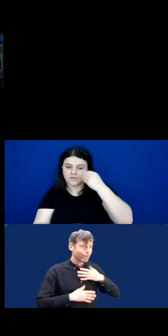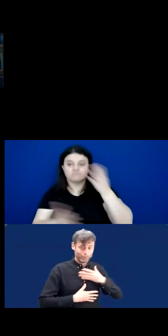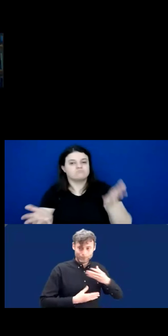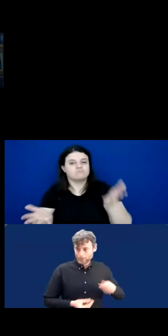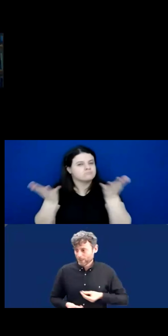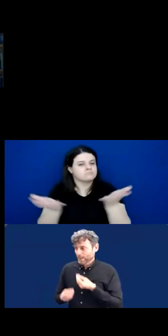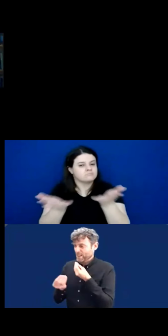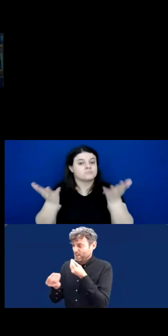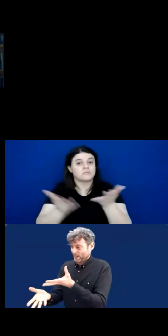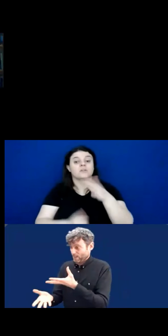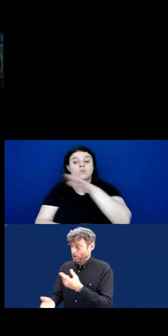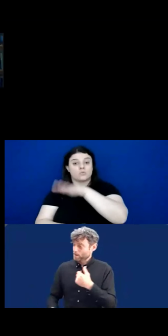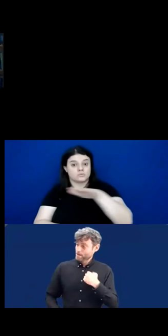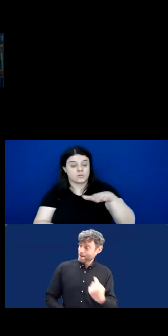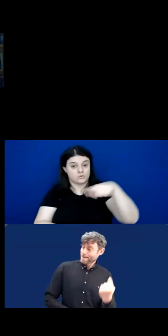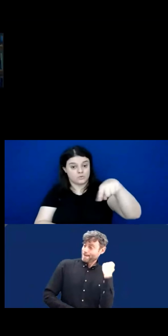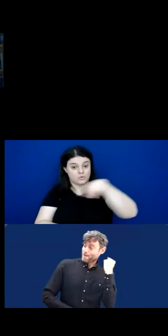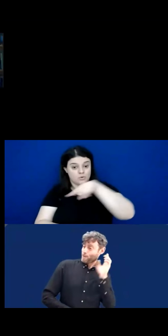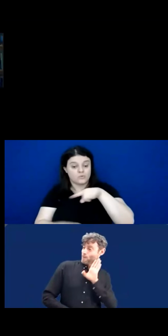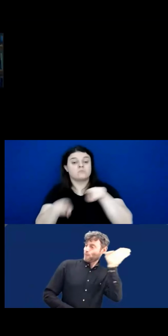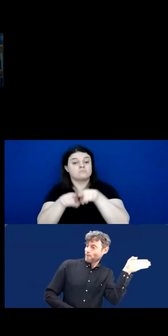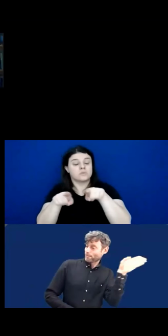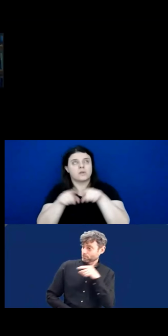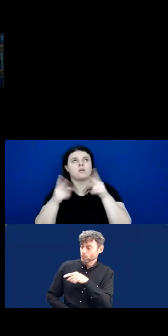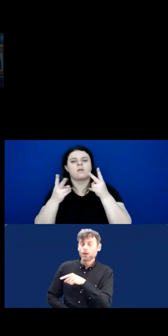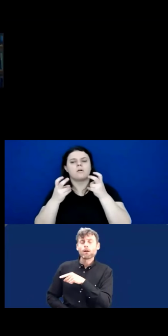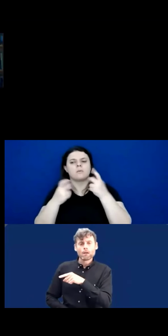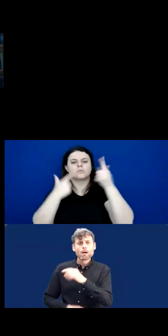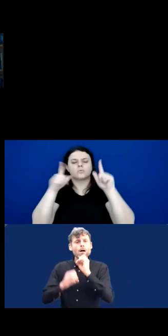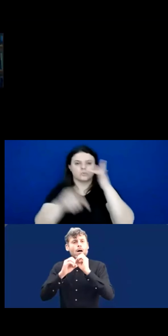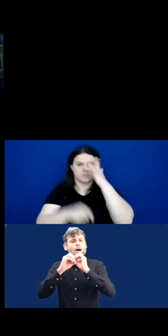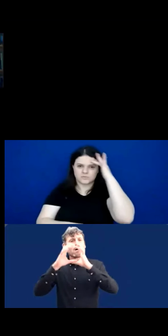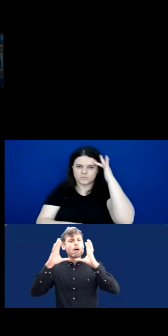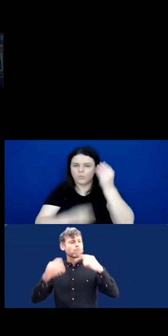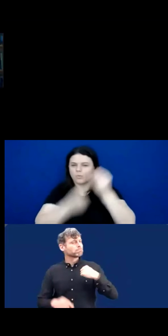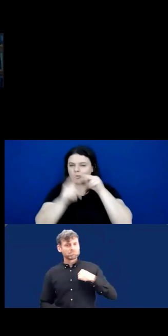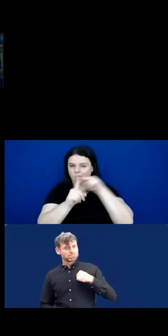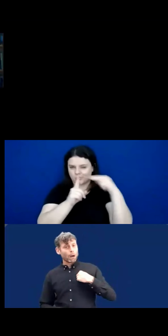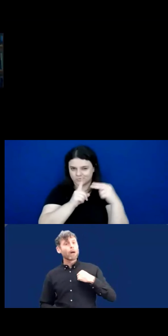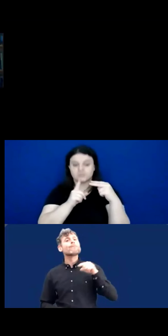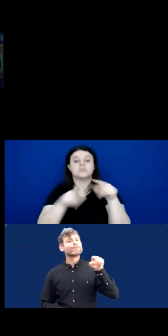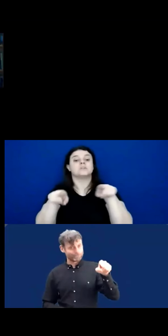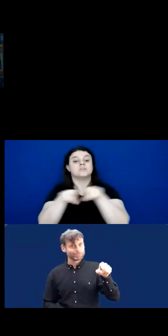student to take the perspective of the other, in this case, the teacher.